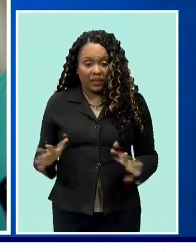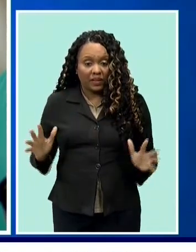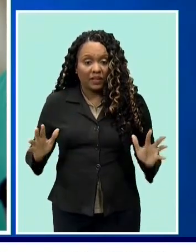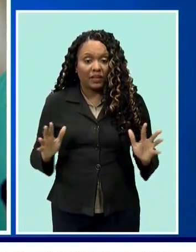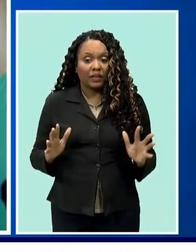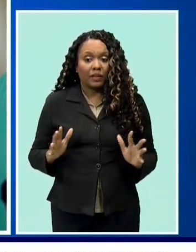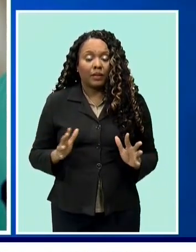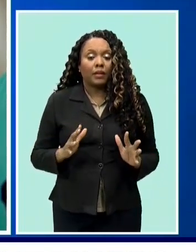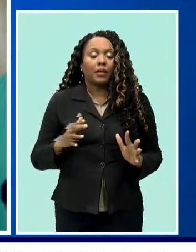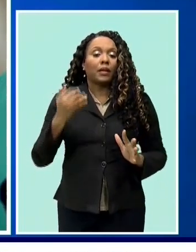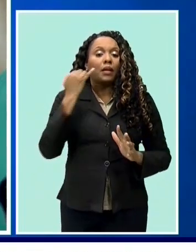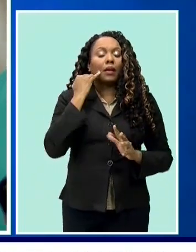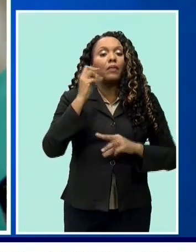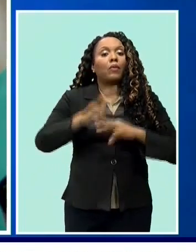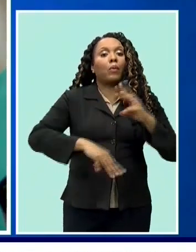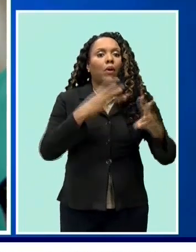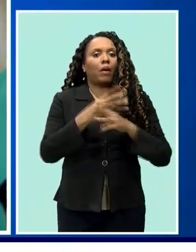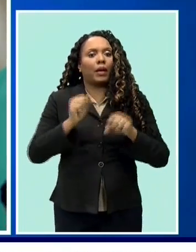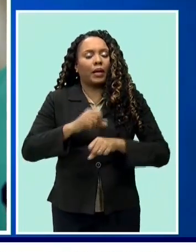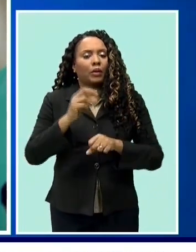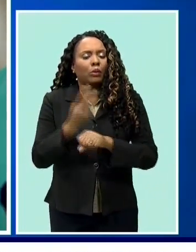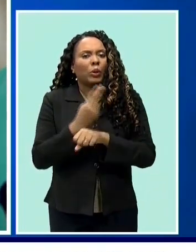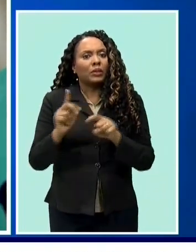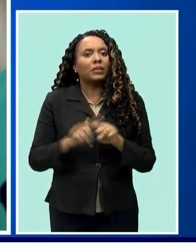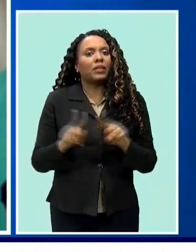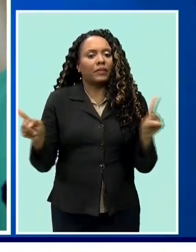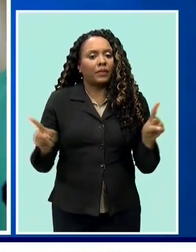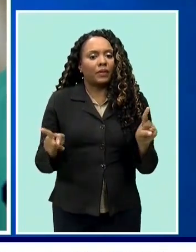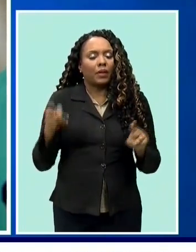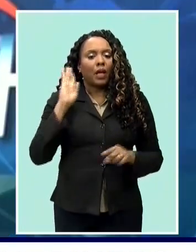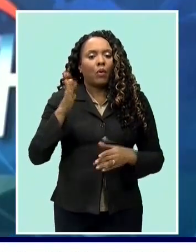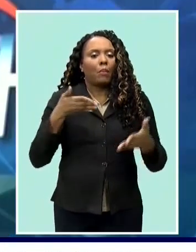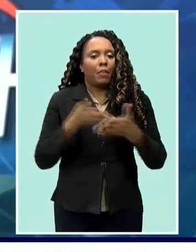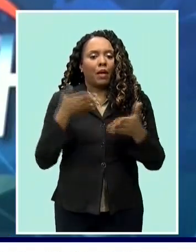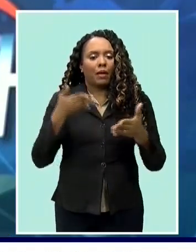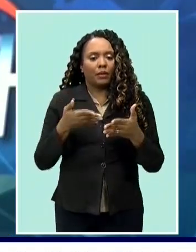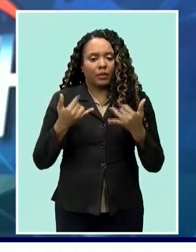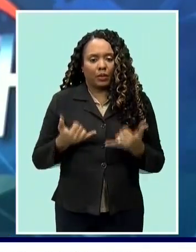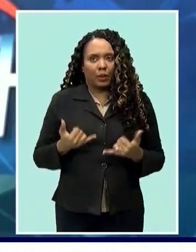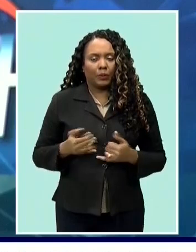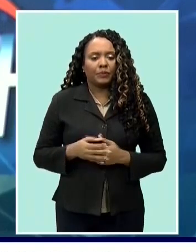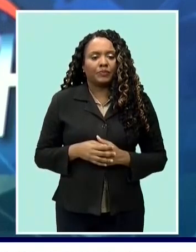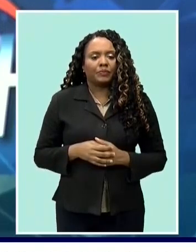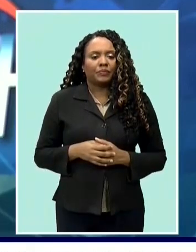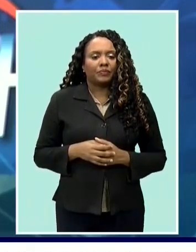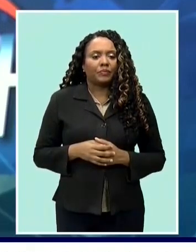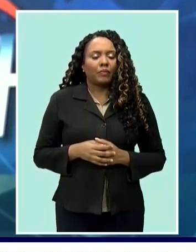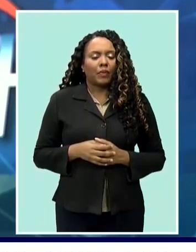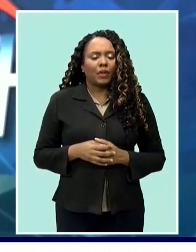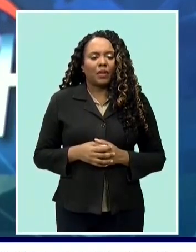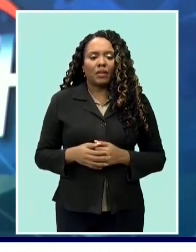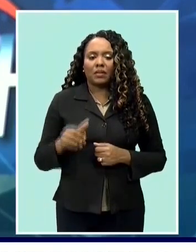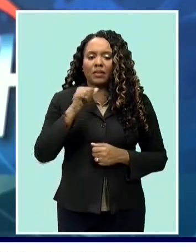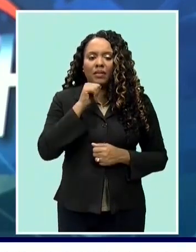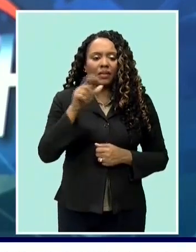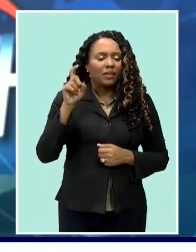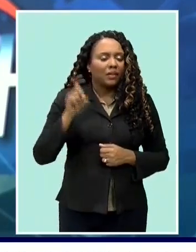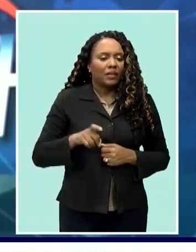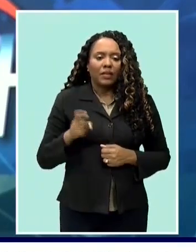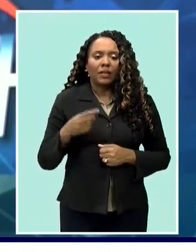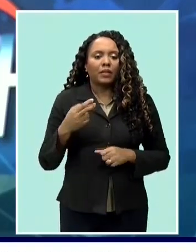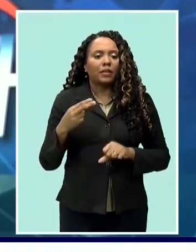place where it can use other containers, then they will then implement a ban. Mr. Humphrey stresses there is no need to return to